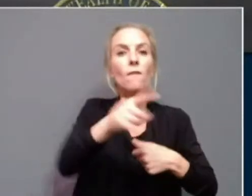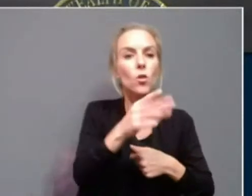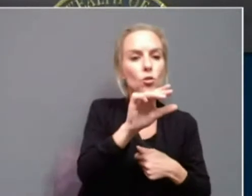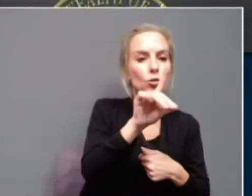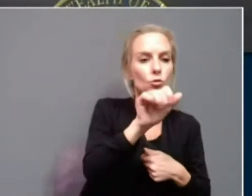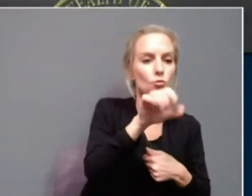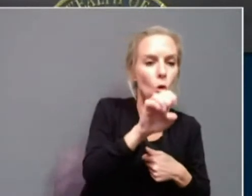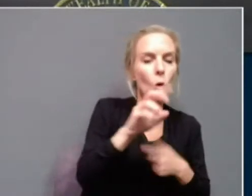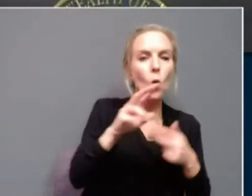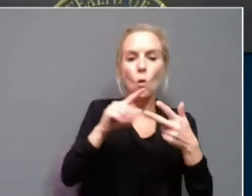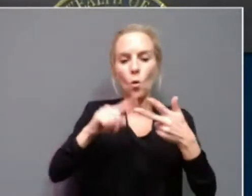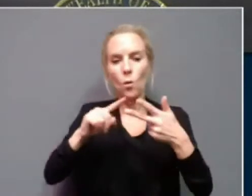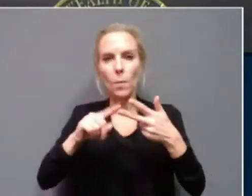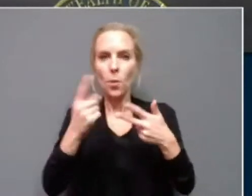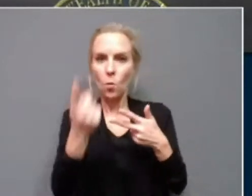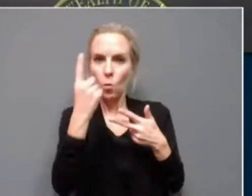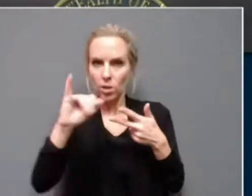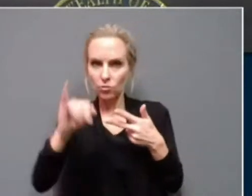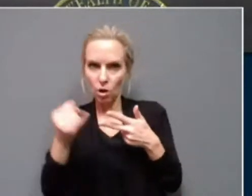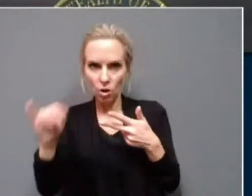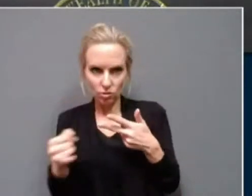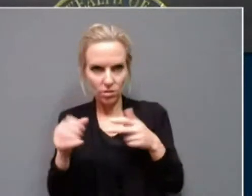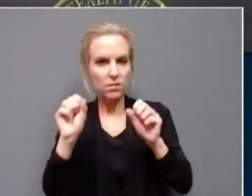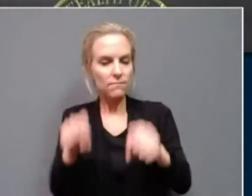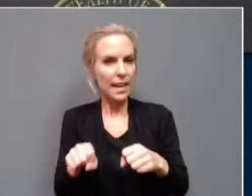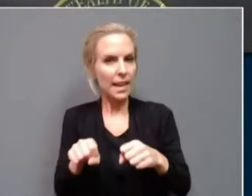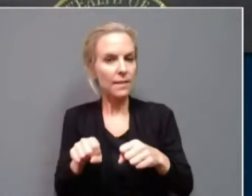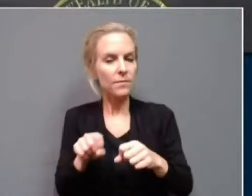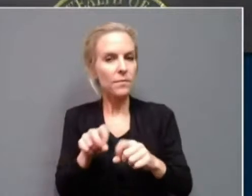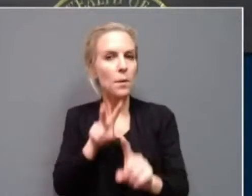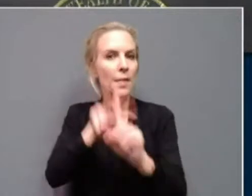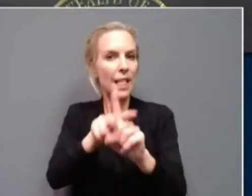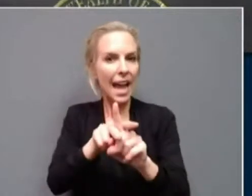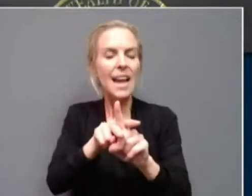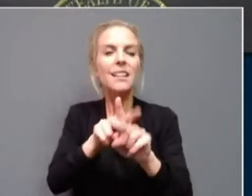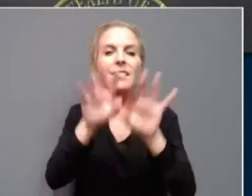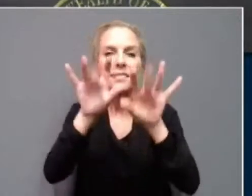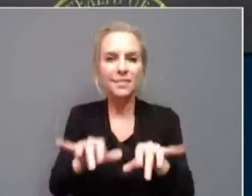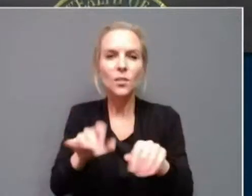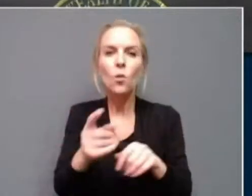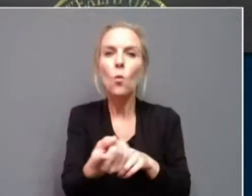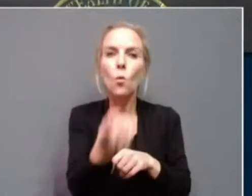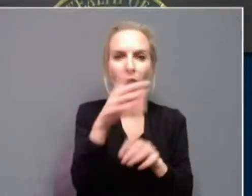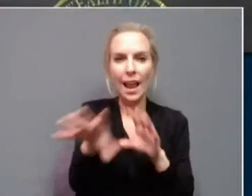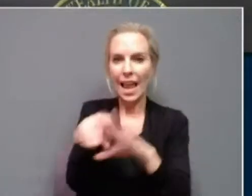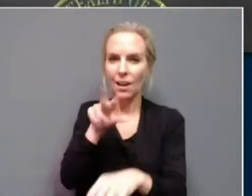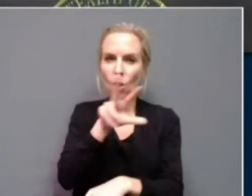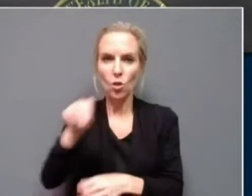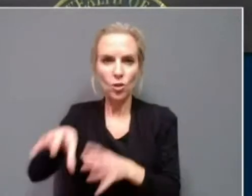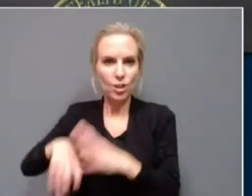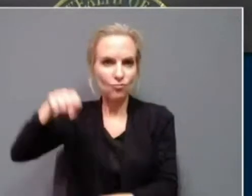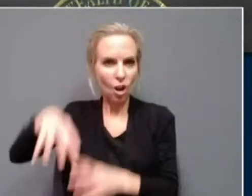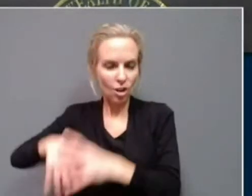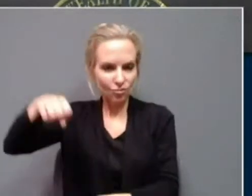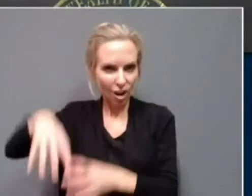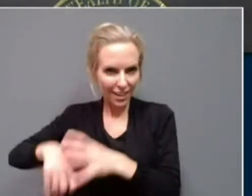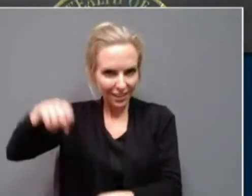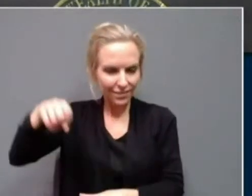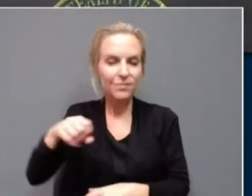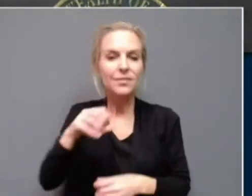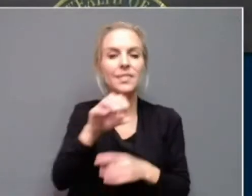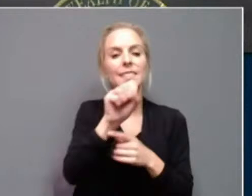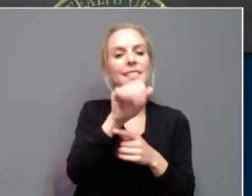Johnson & Johnson vaccine may enter to win one of 30 drawings. Safecation gift certificates will